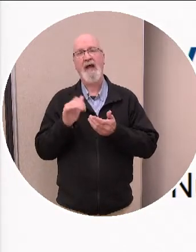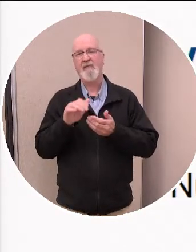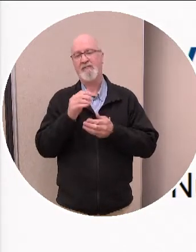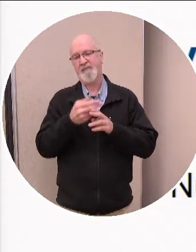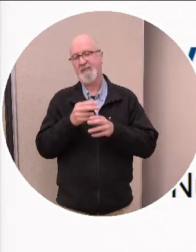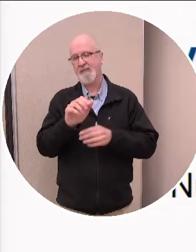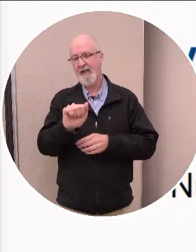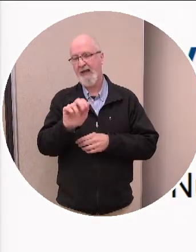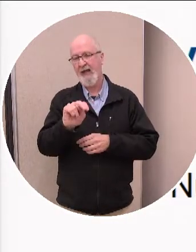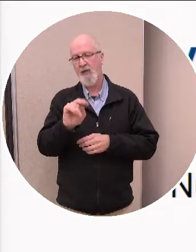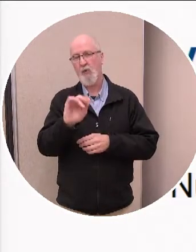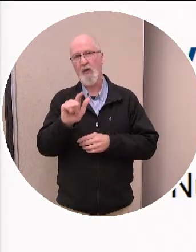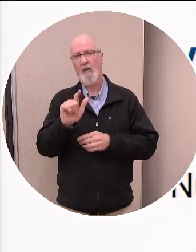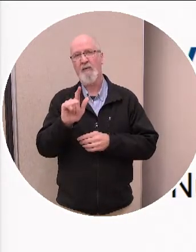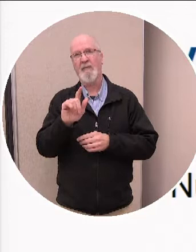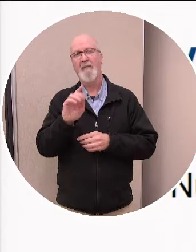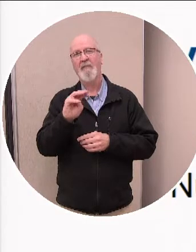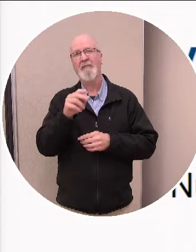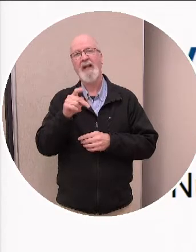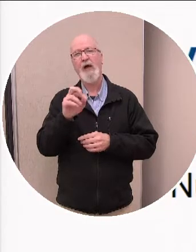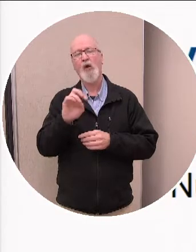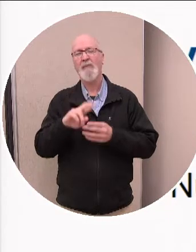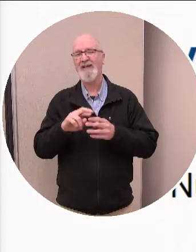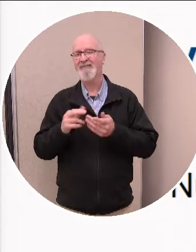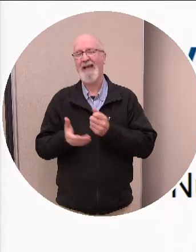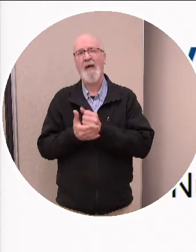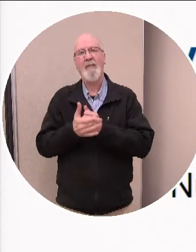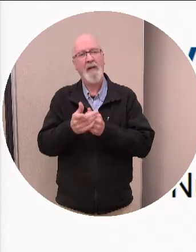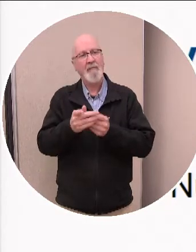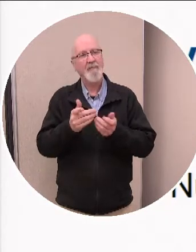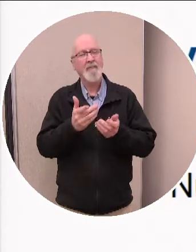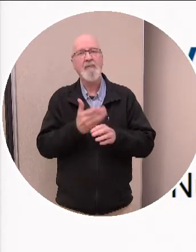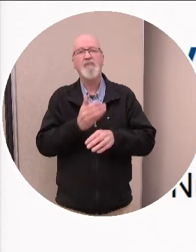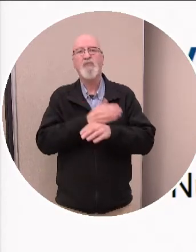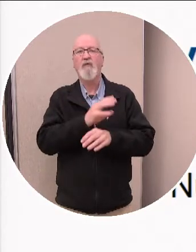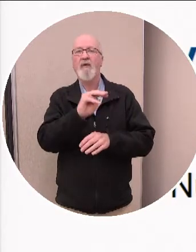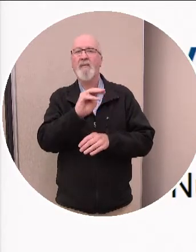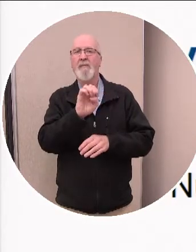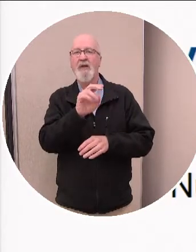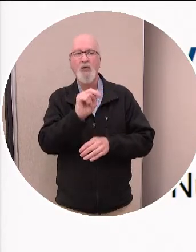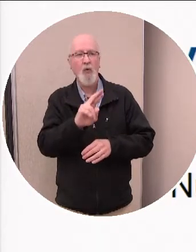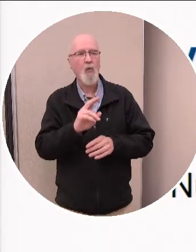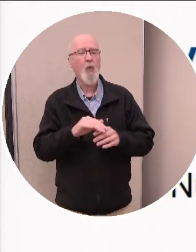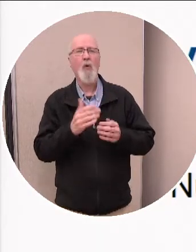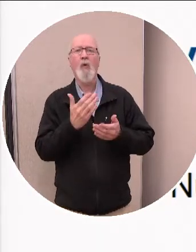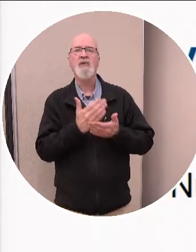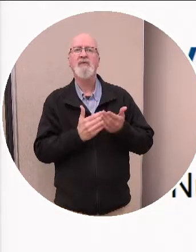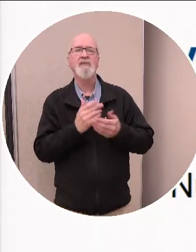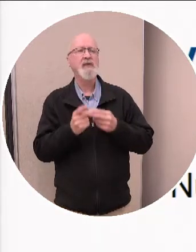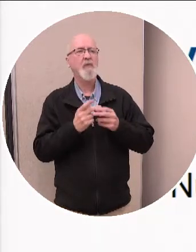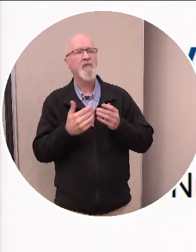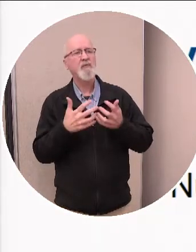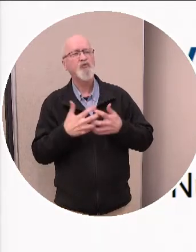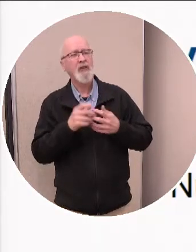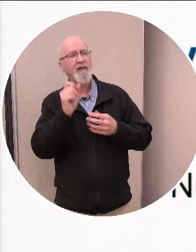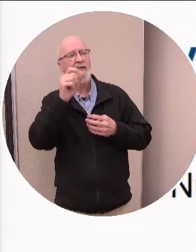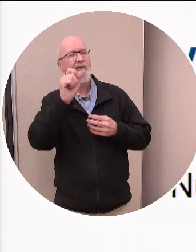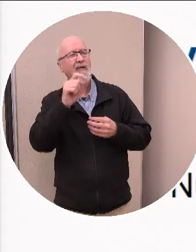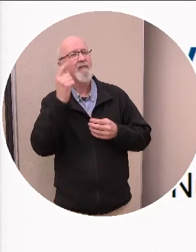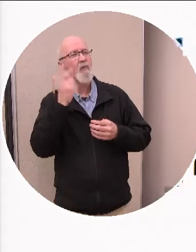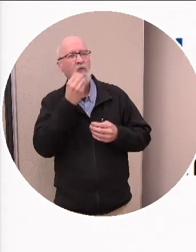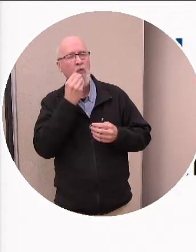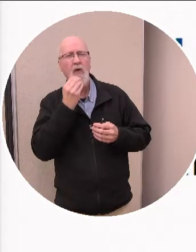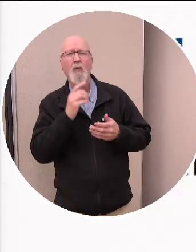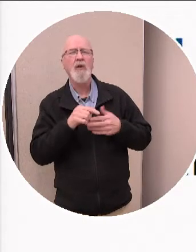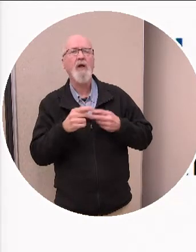review school menus and content in vending machines, and we are working to develop a standard contract for food service